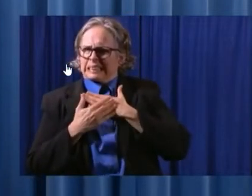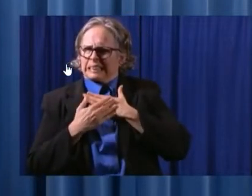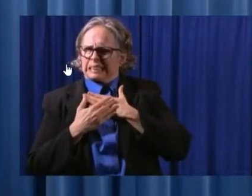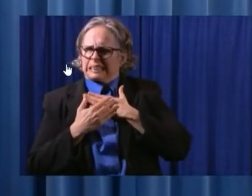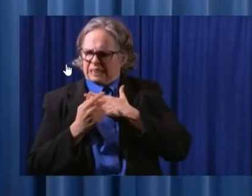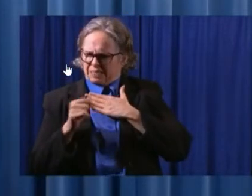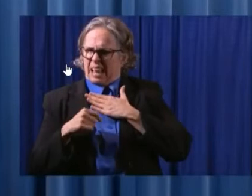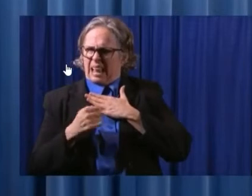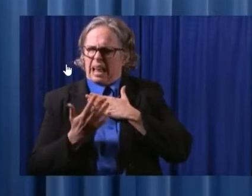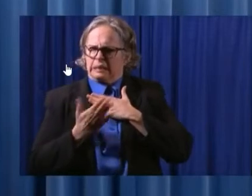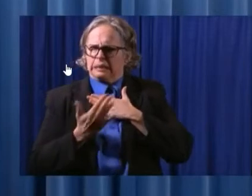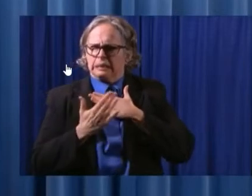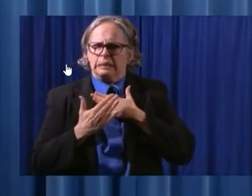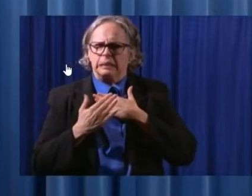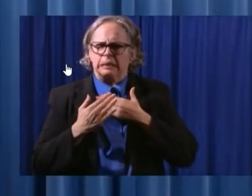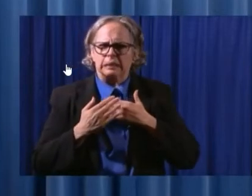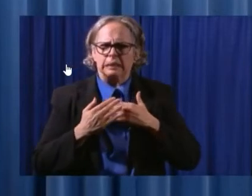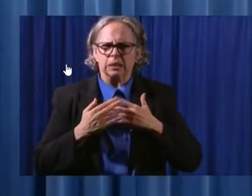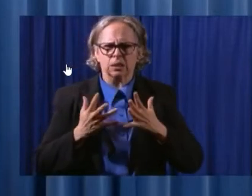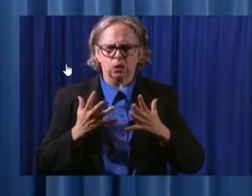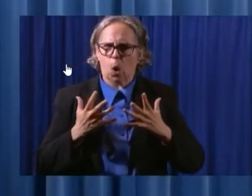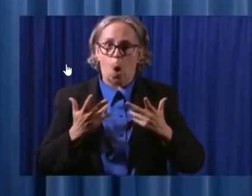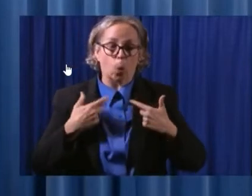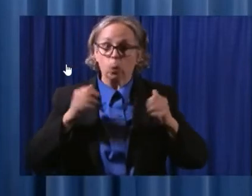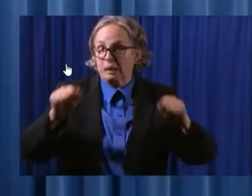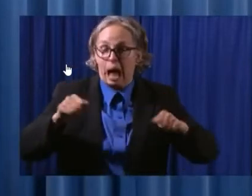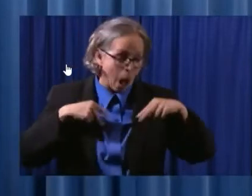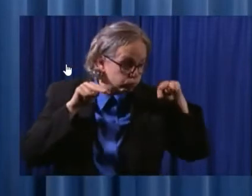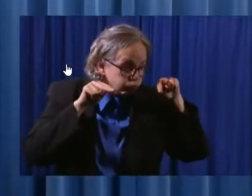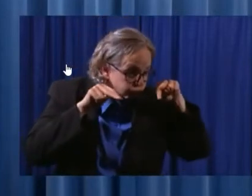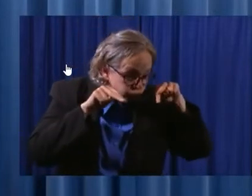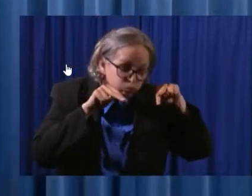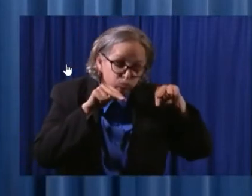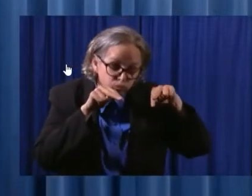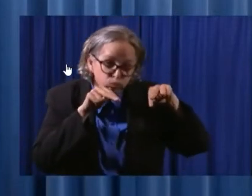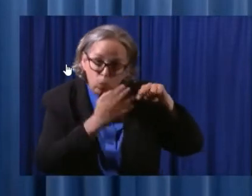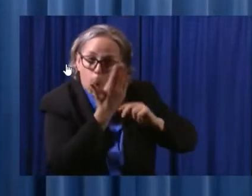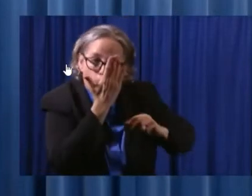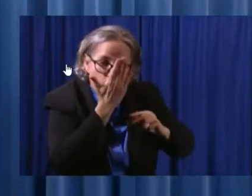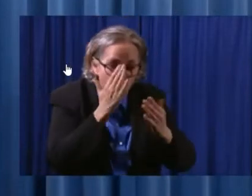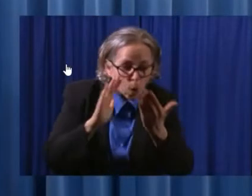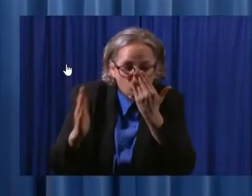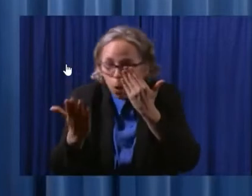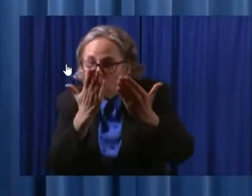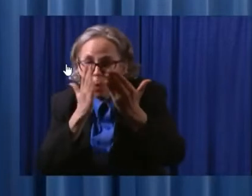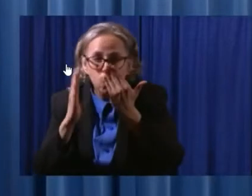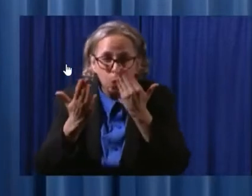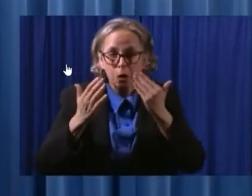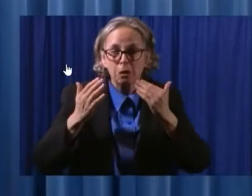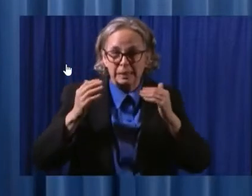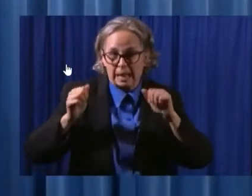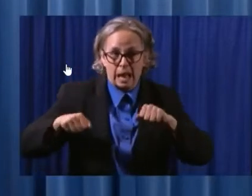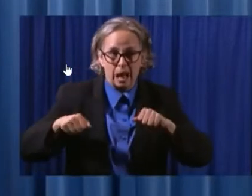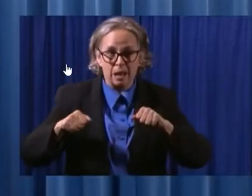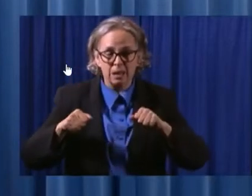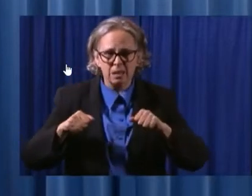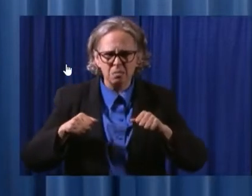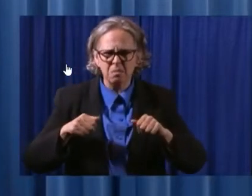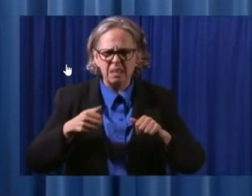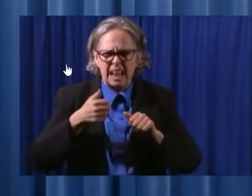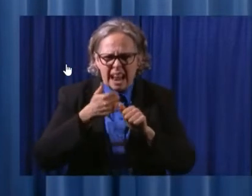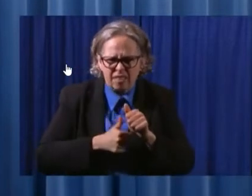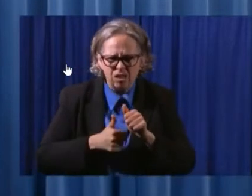And we're going to continue to watch these numbers. Our COVID-19 experts say that there's likely community spread in every Ohio county.